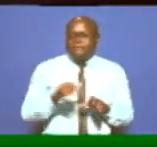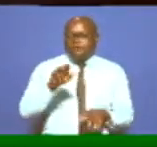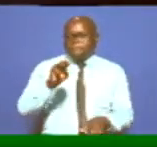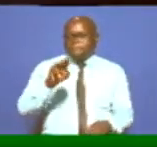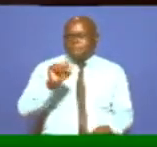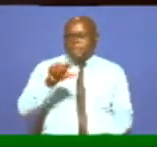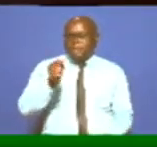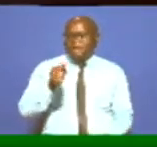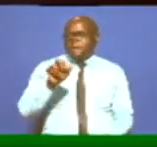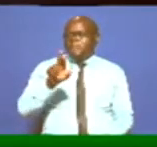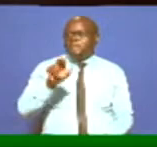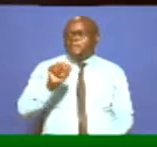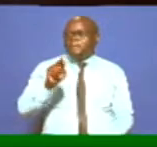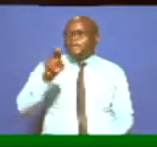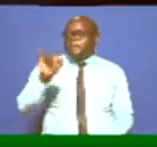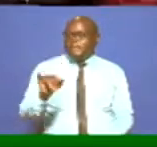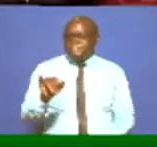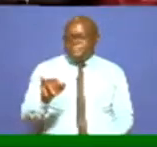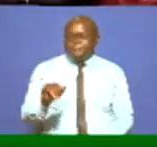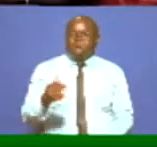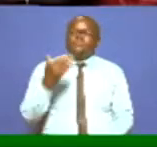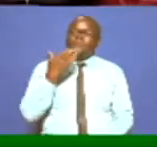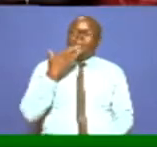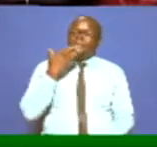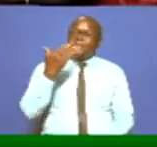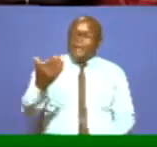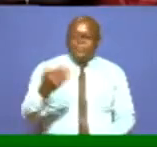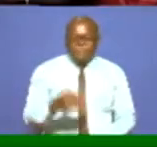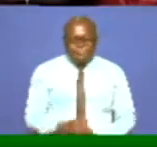Kingi. Thank you, Honorable Speaker.